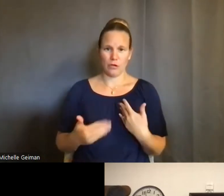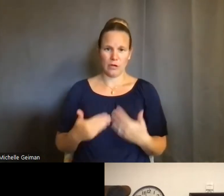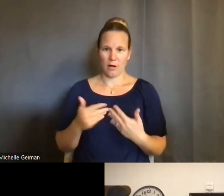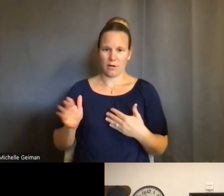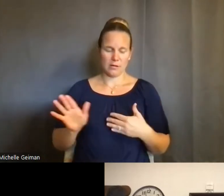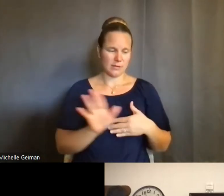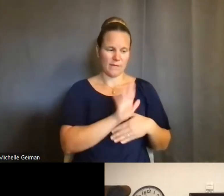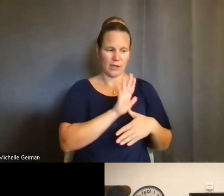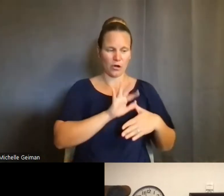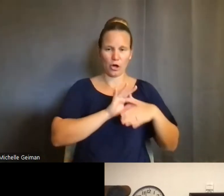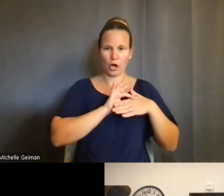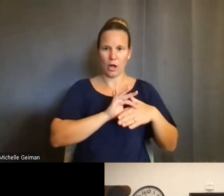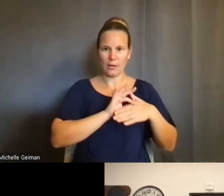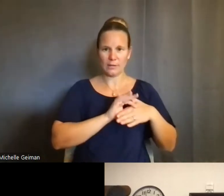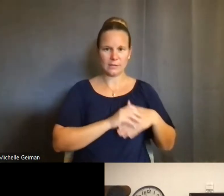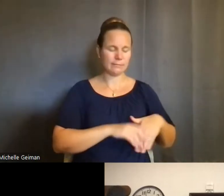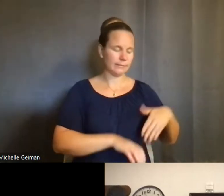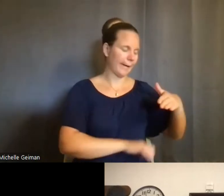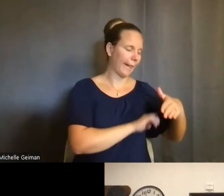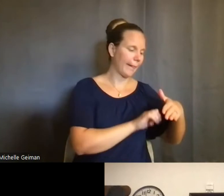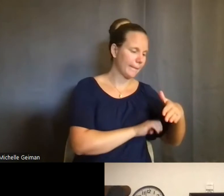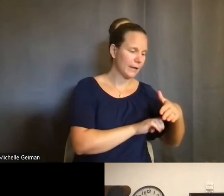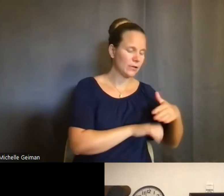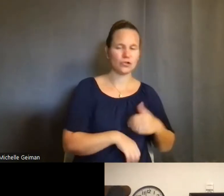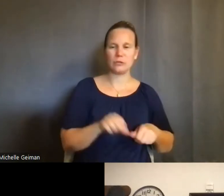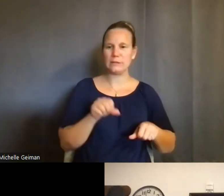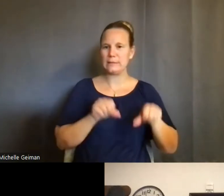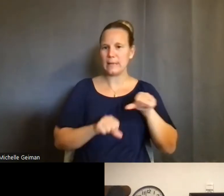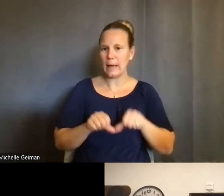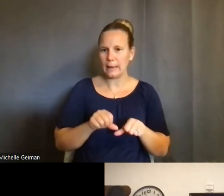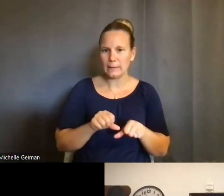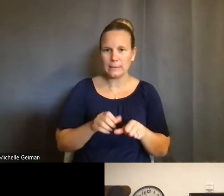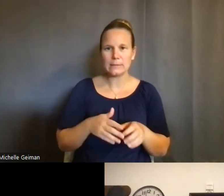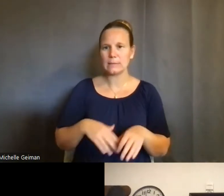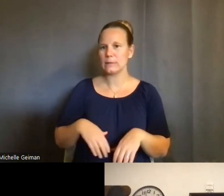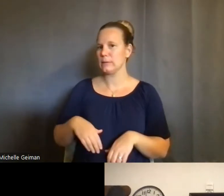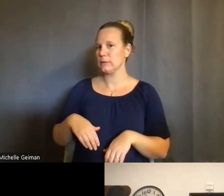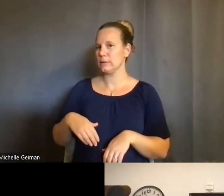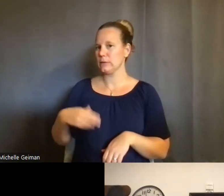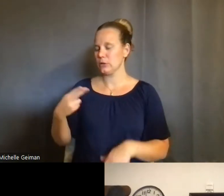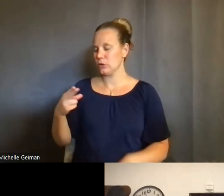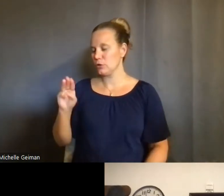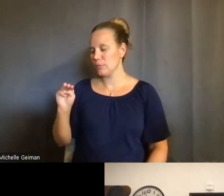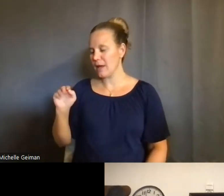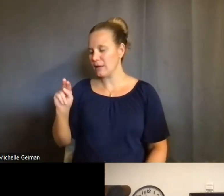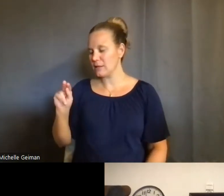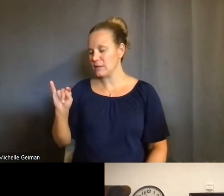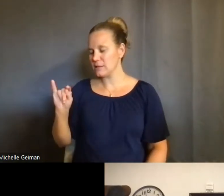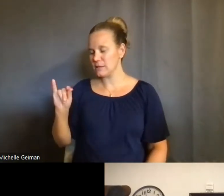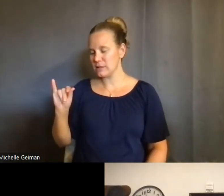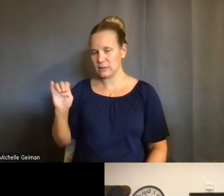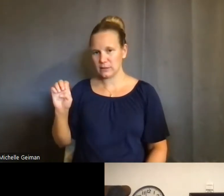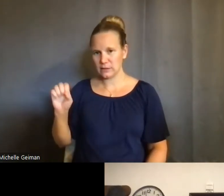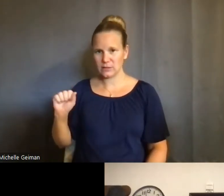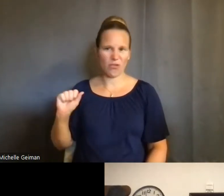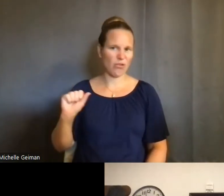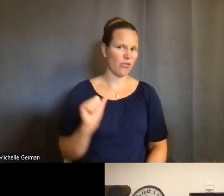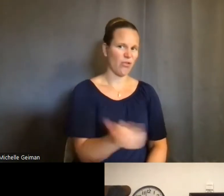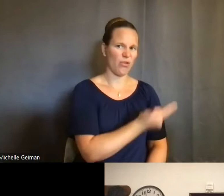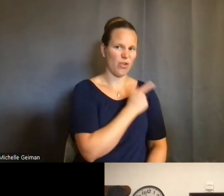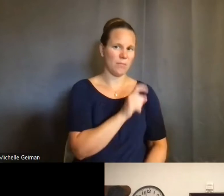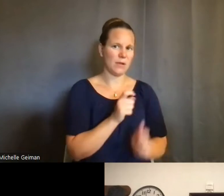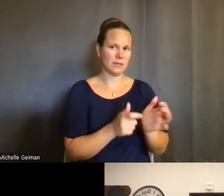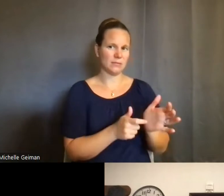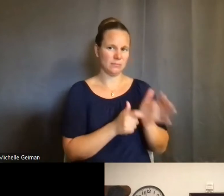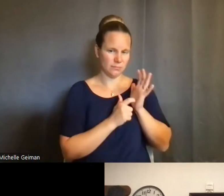content they're going into, whether it be elementary or science or the humanities, they all have to pass the Praxis